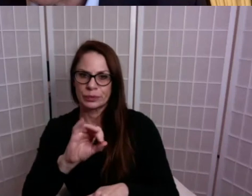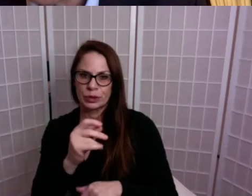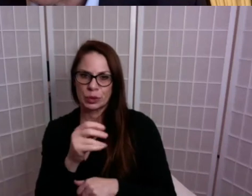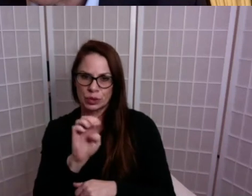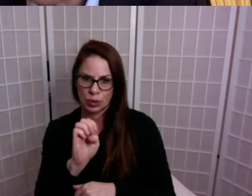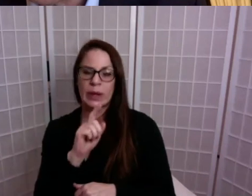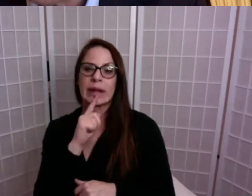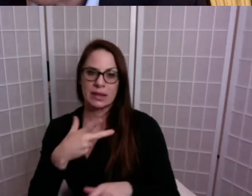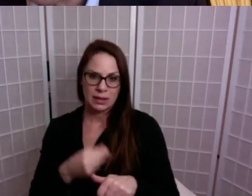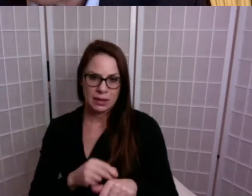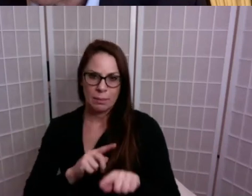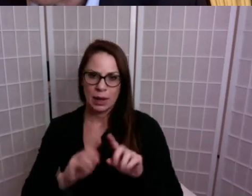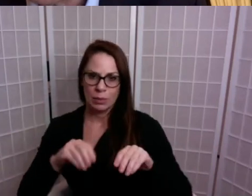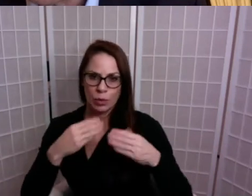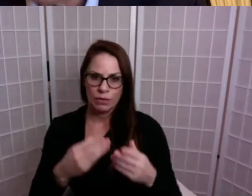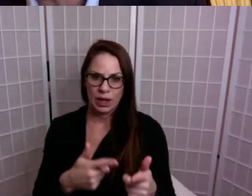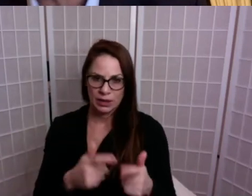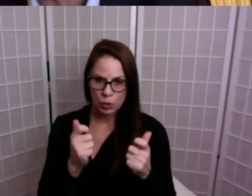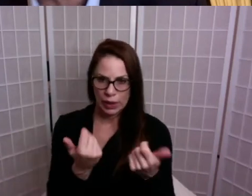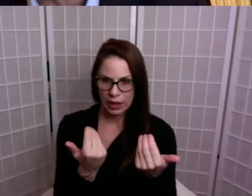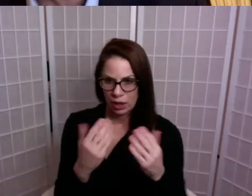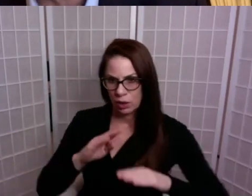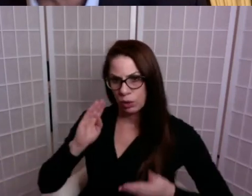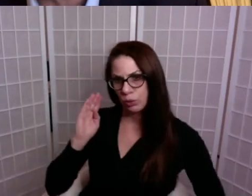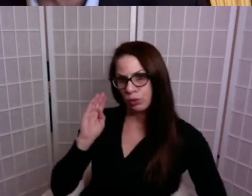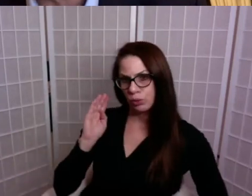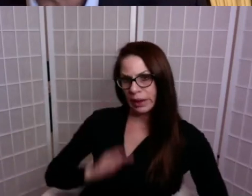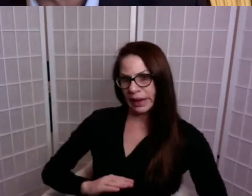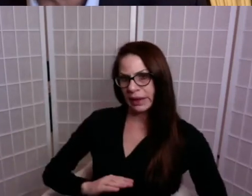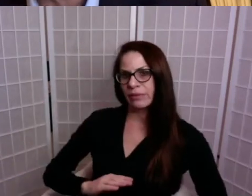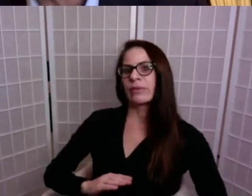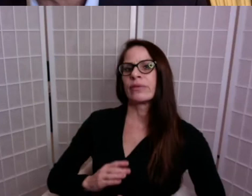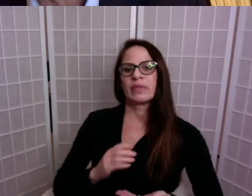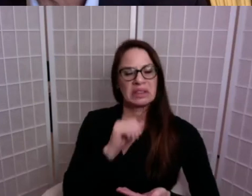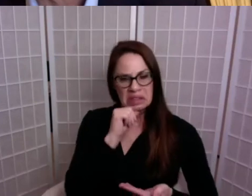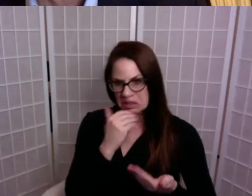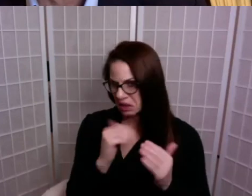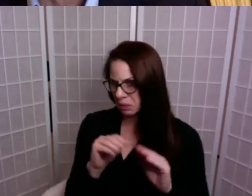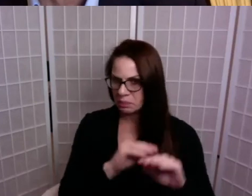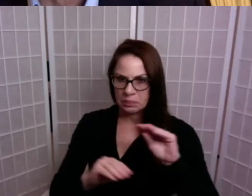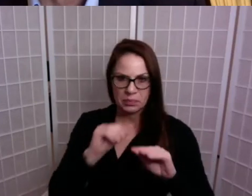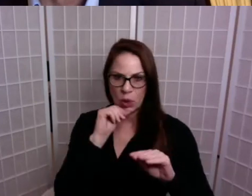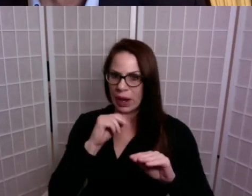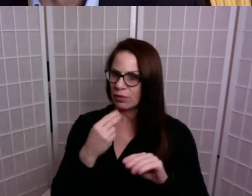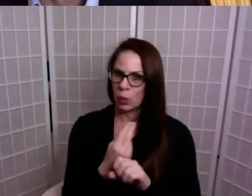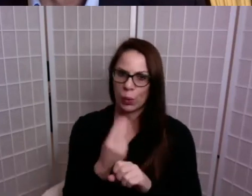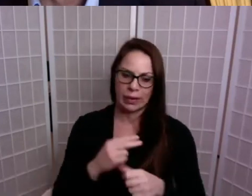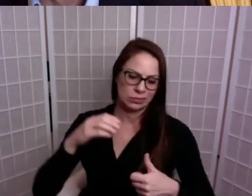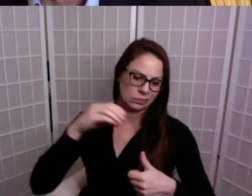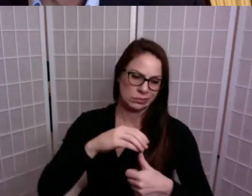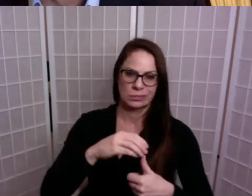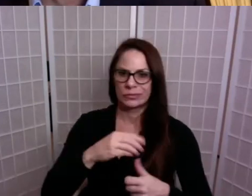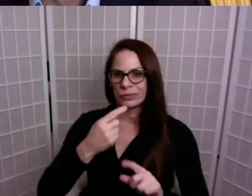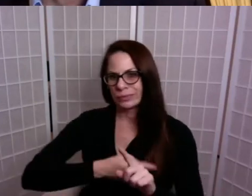it provides quick relief and it doesn't limit motion, and you don't have to wear a splint for weeks and on end or months on end and end up with a